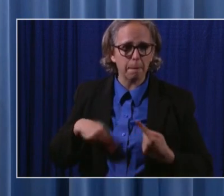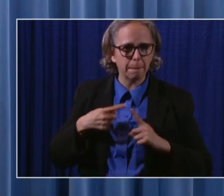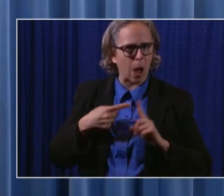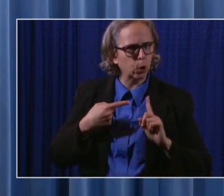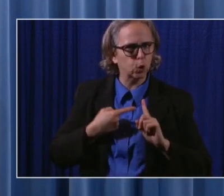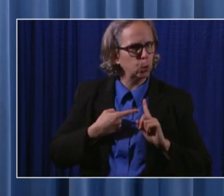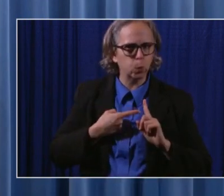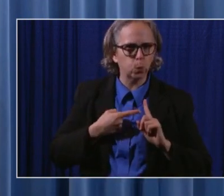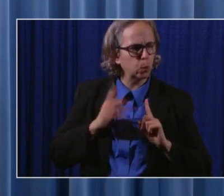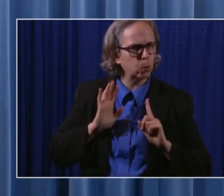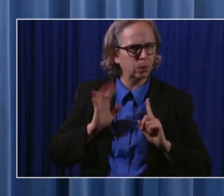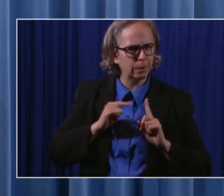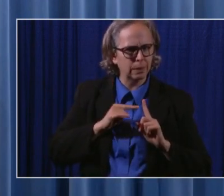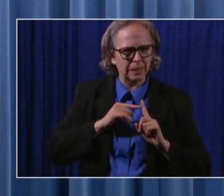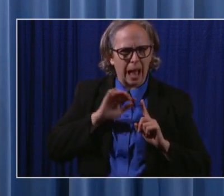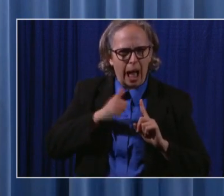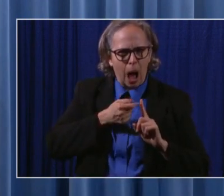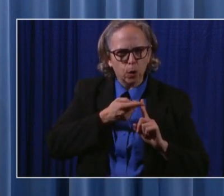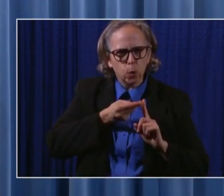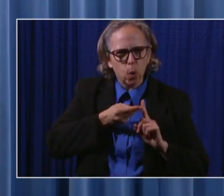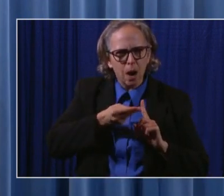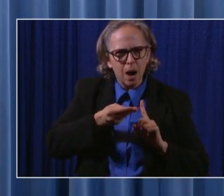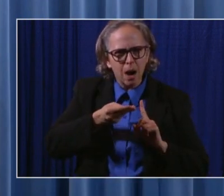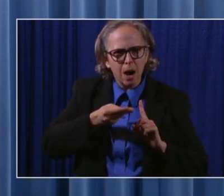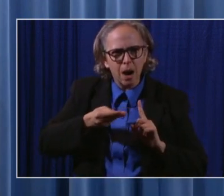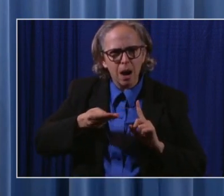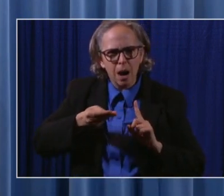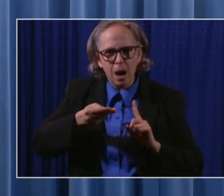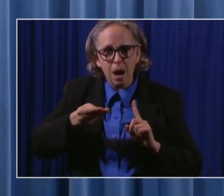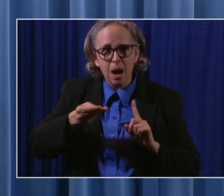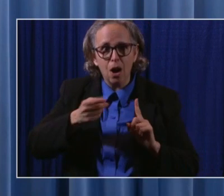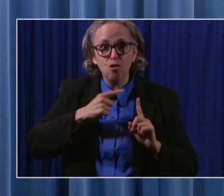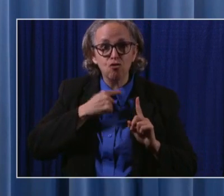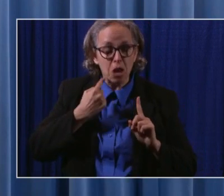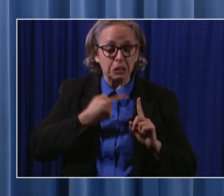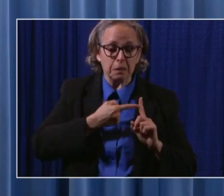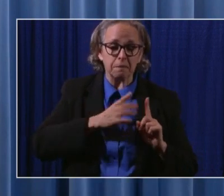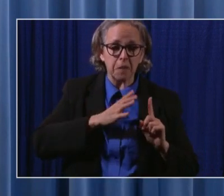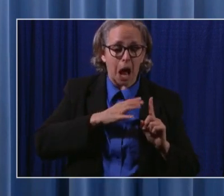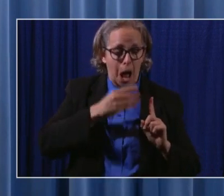not entitled to take chances on somebody else's life.